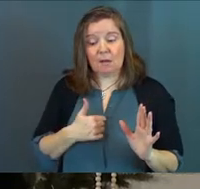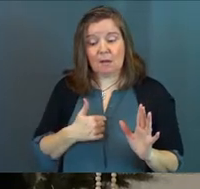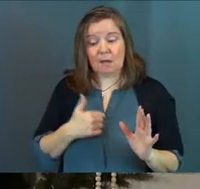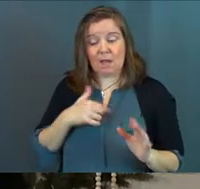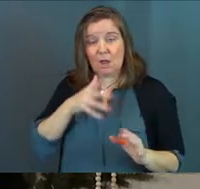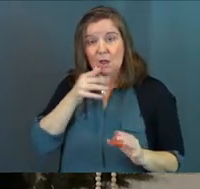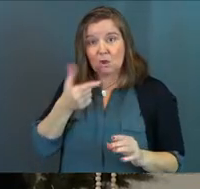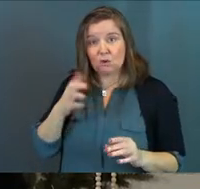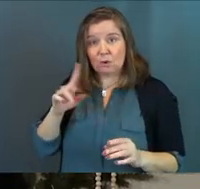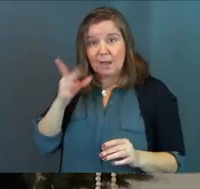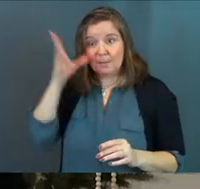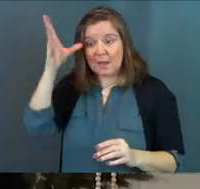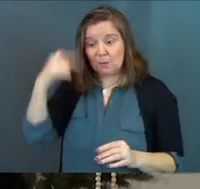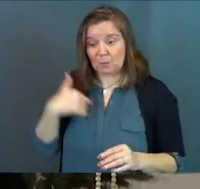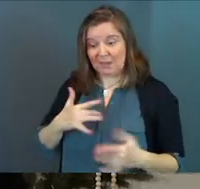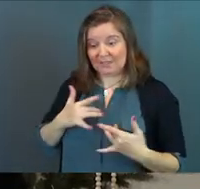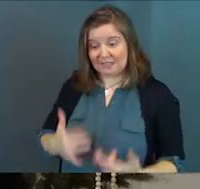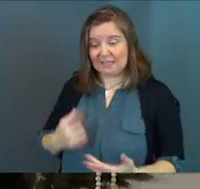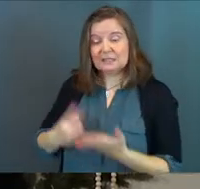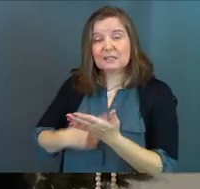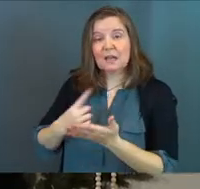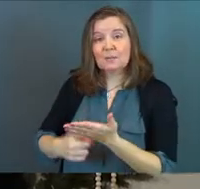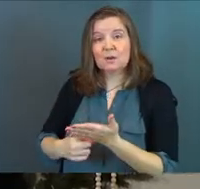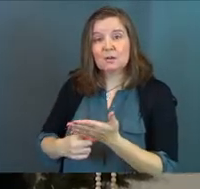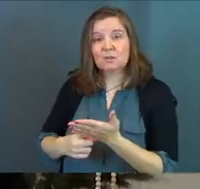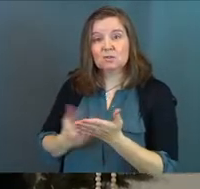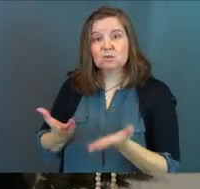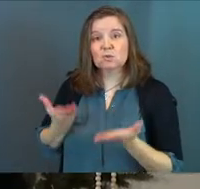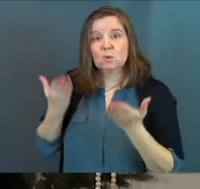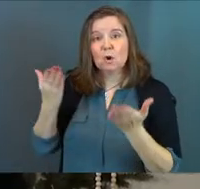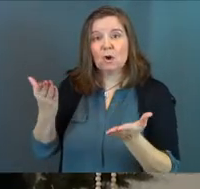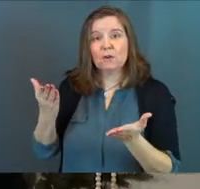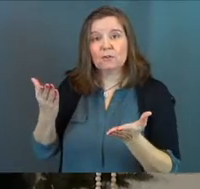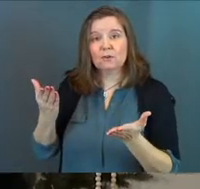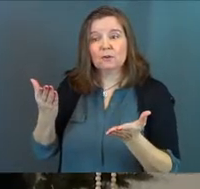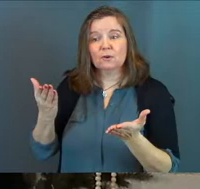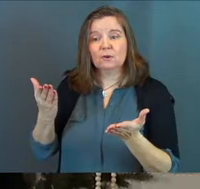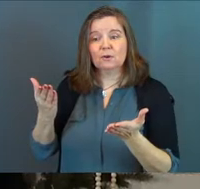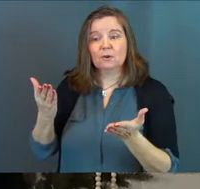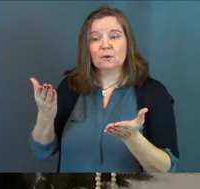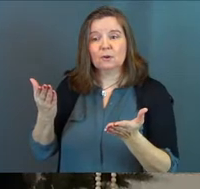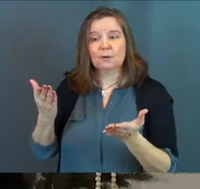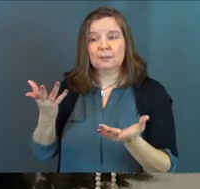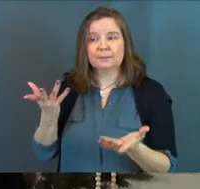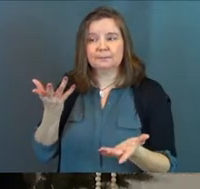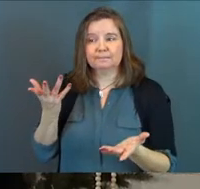And grandparents, we have a tendency sometimes to offer